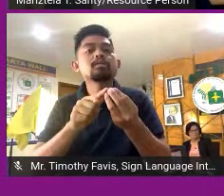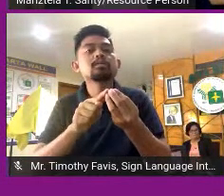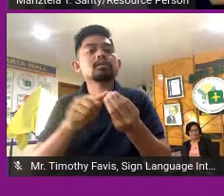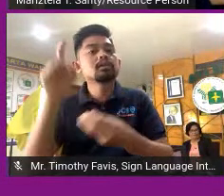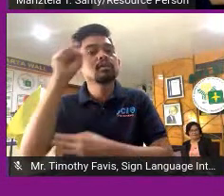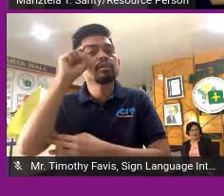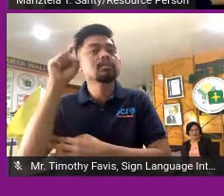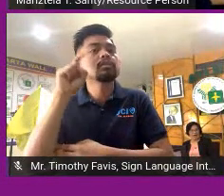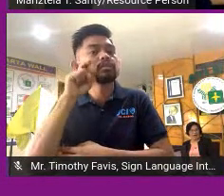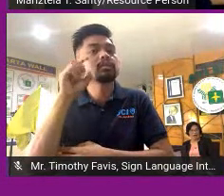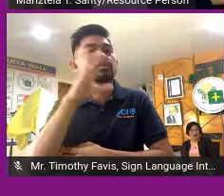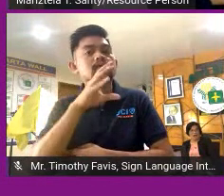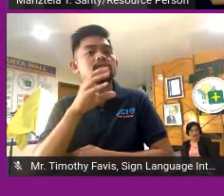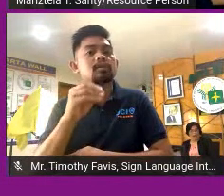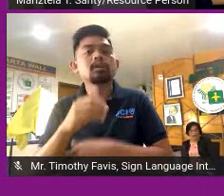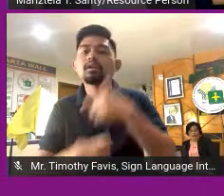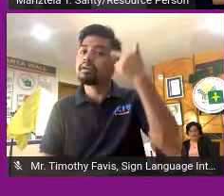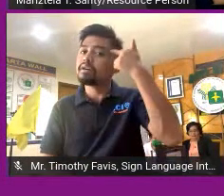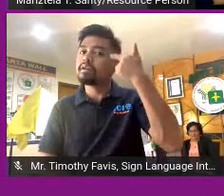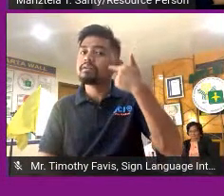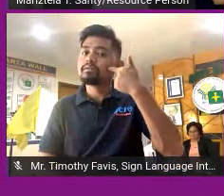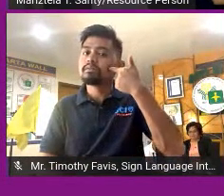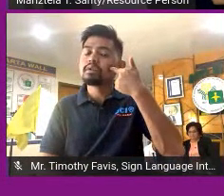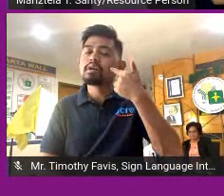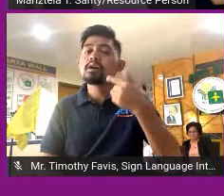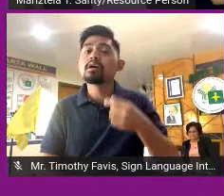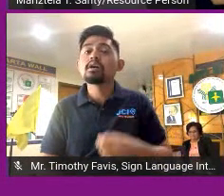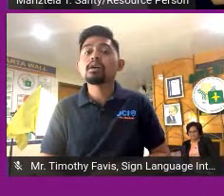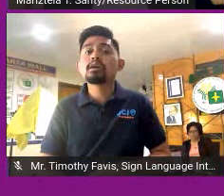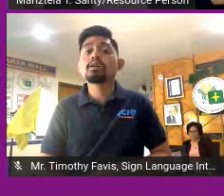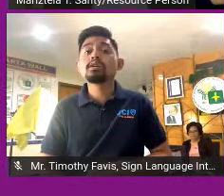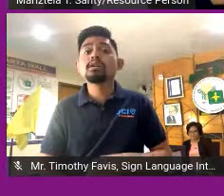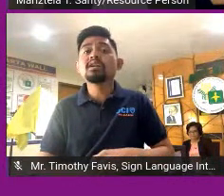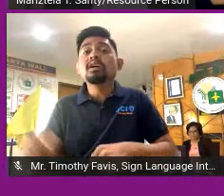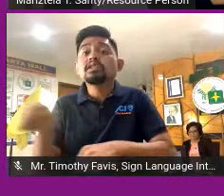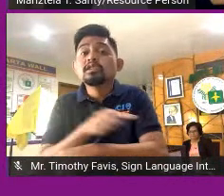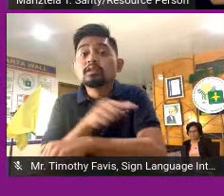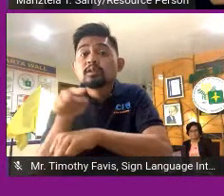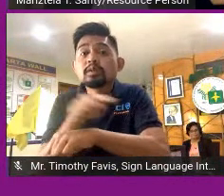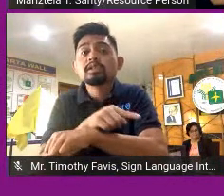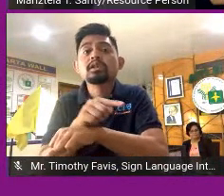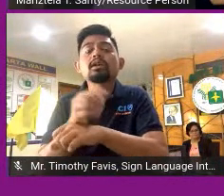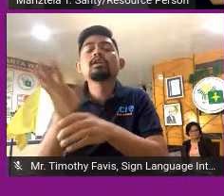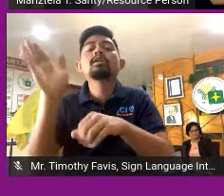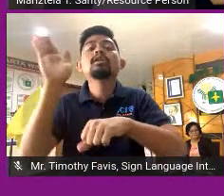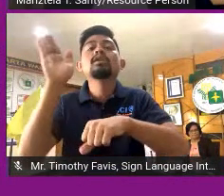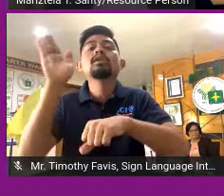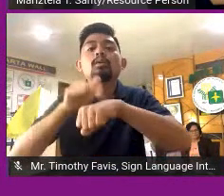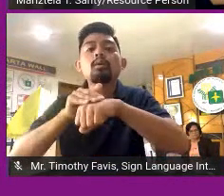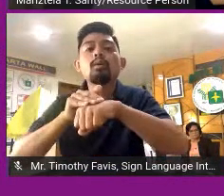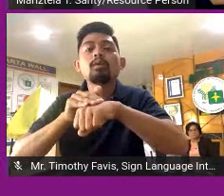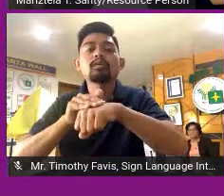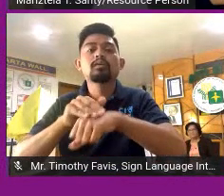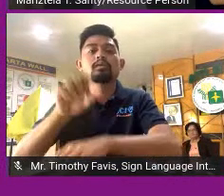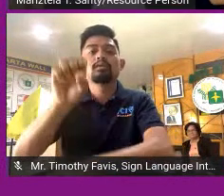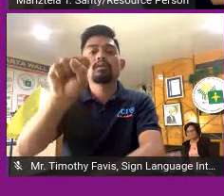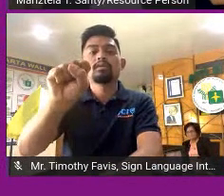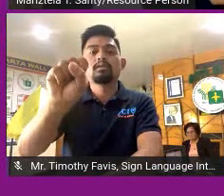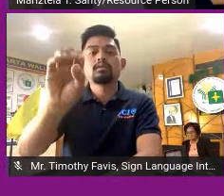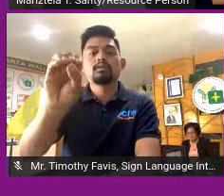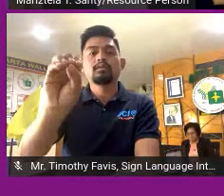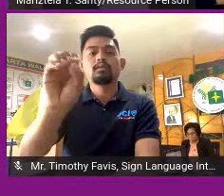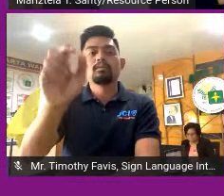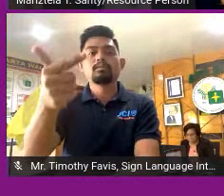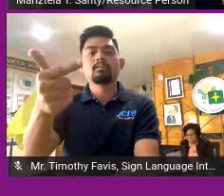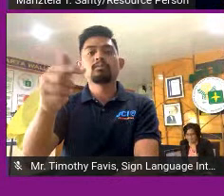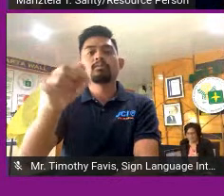SOG? So nasabi, can you expand more on the concept of sex and gender specifically